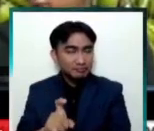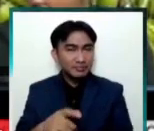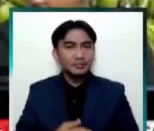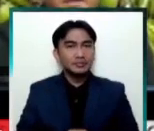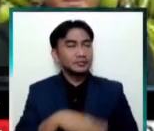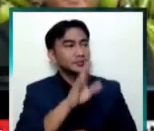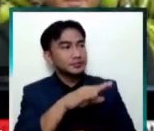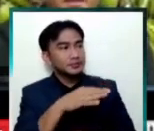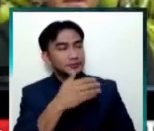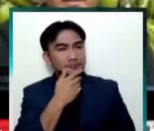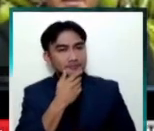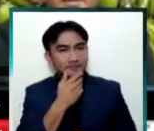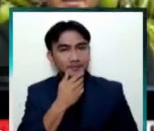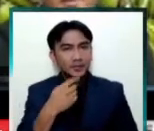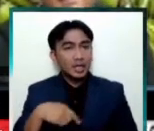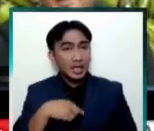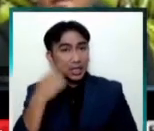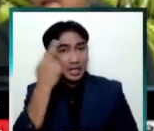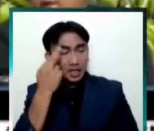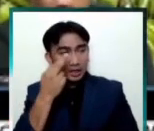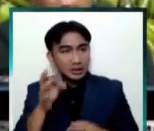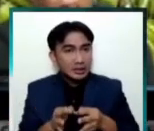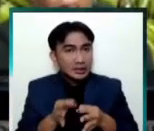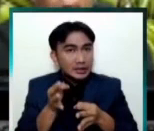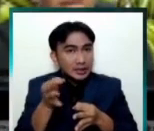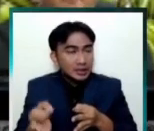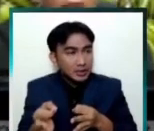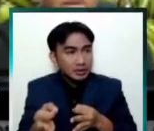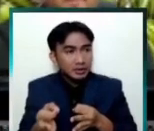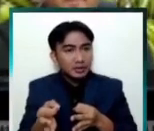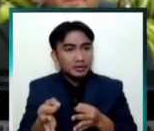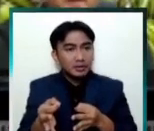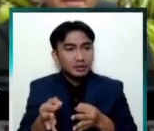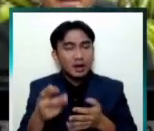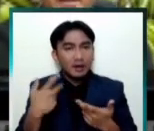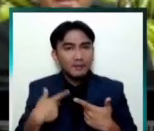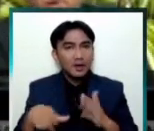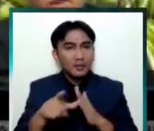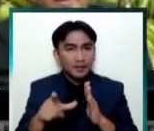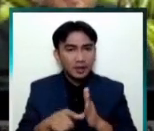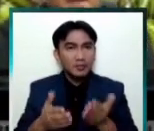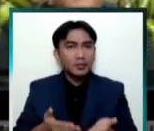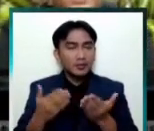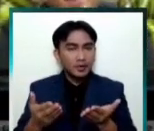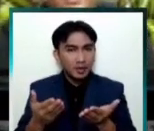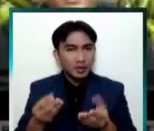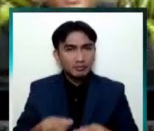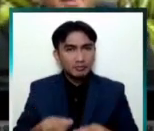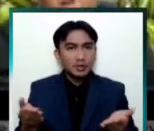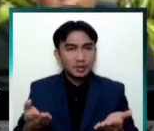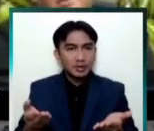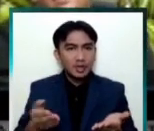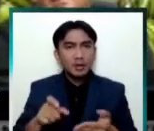the reason for the delay initially, the law provided that funds would be provided by, through the trust fund, but it was